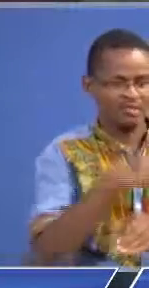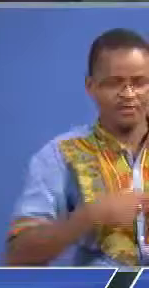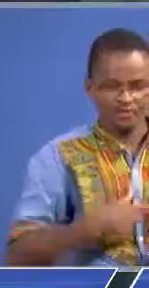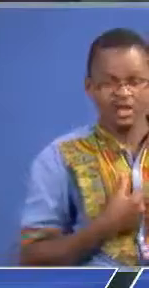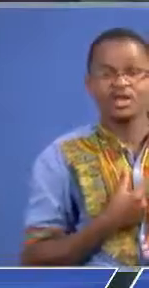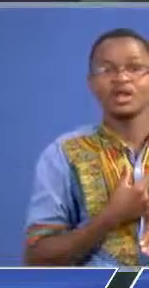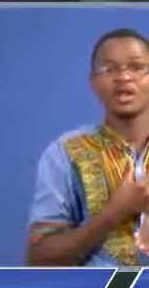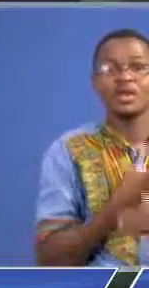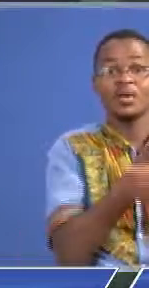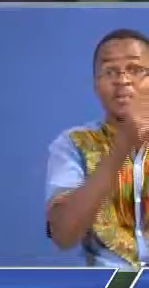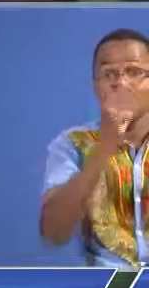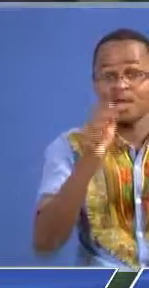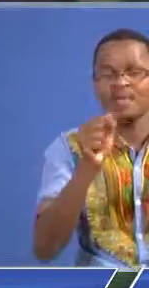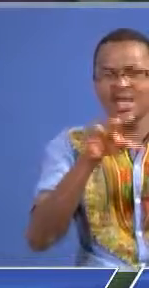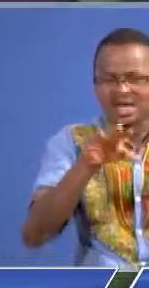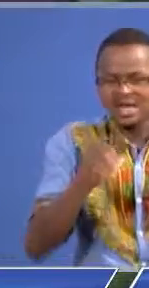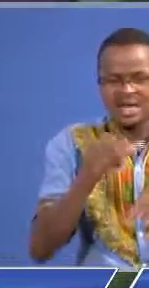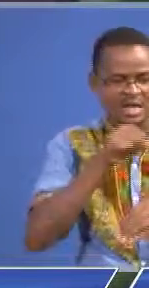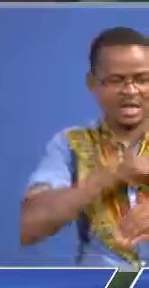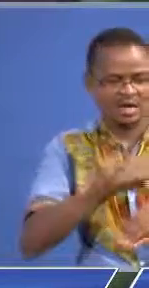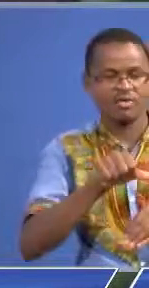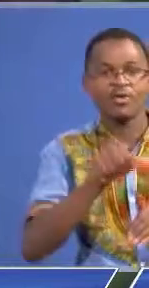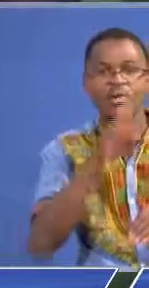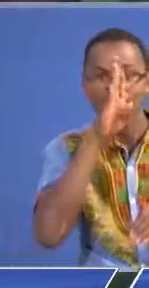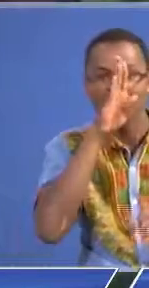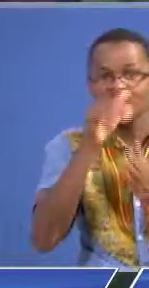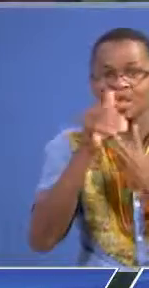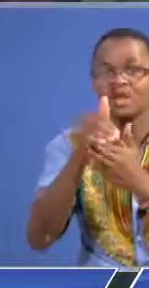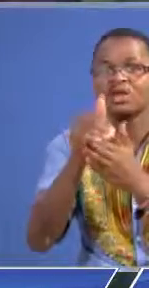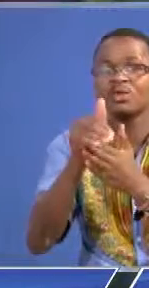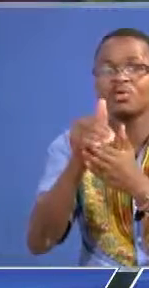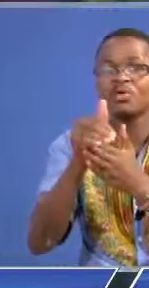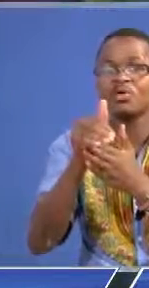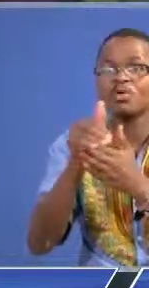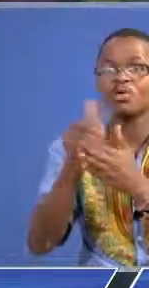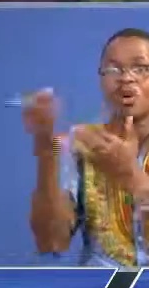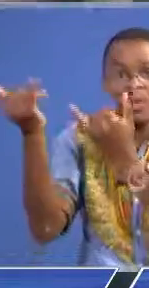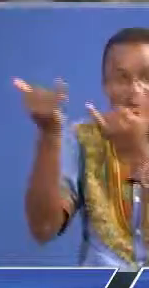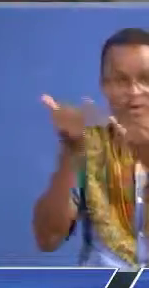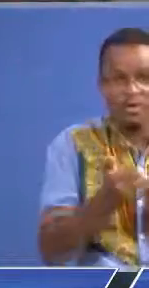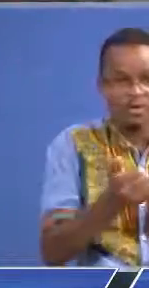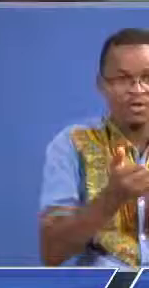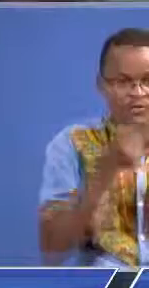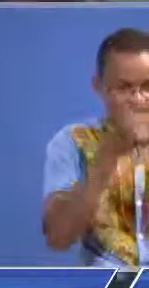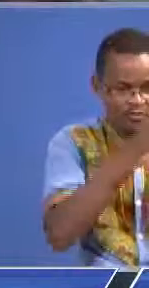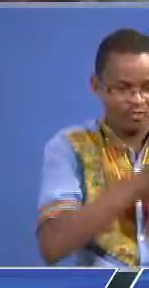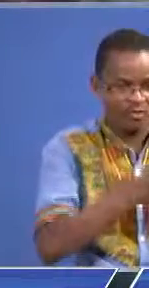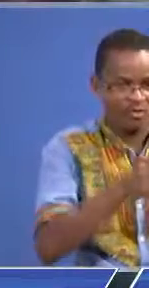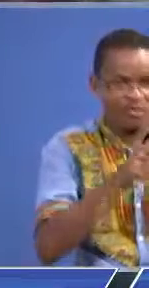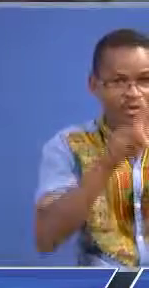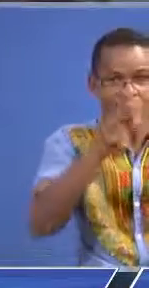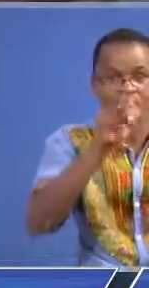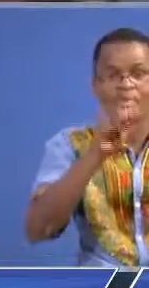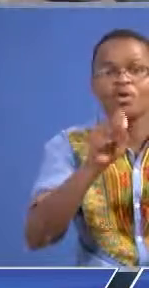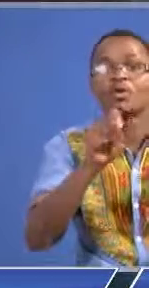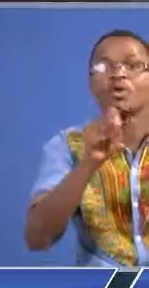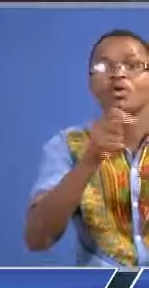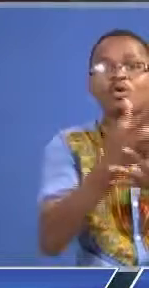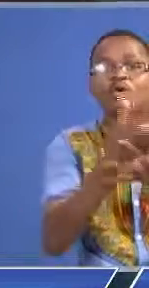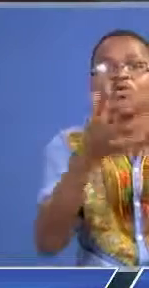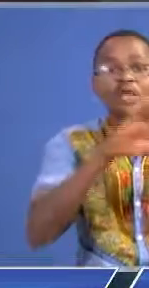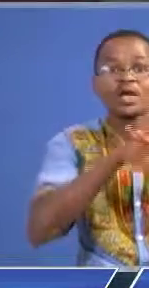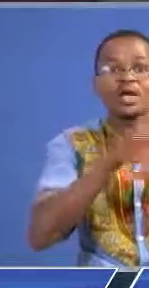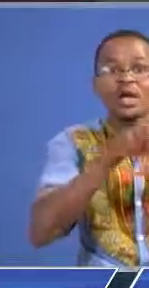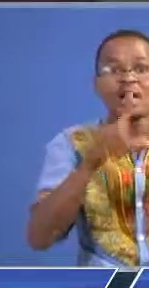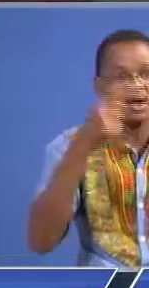visiting head of state of taking advantage of being the leading importer of transit goods through the port of Mombasa to get